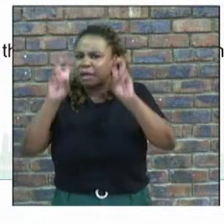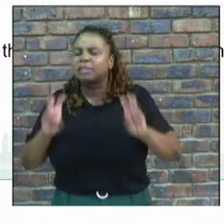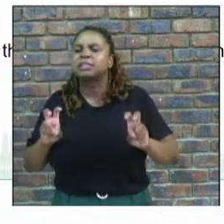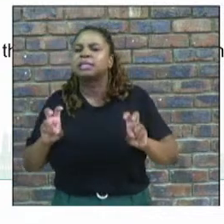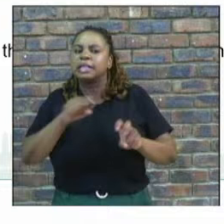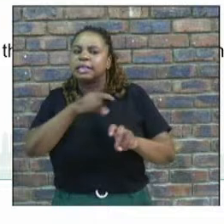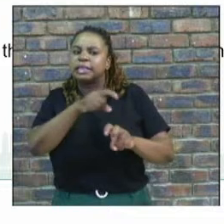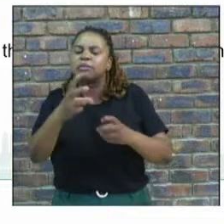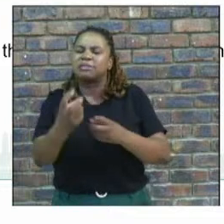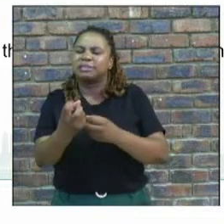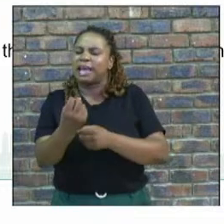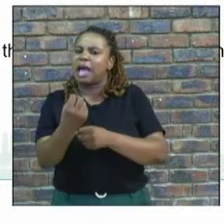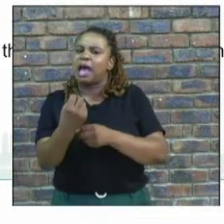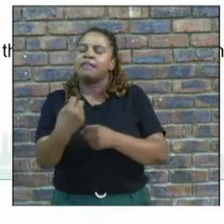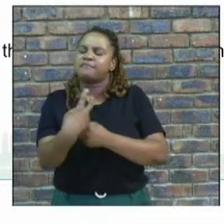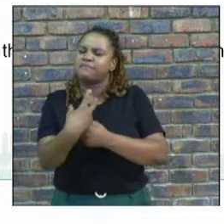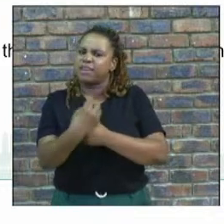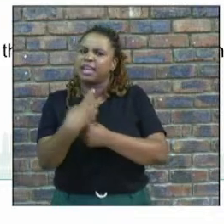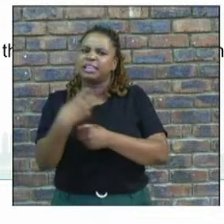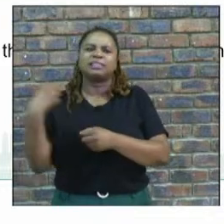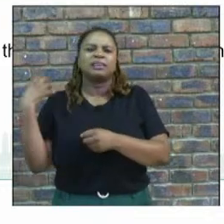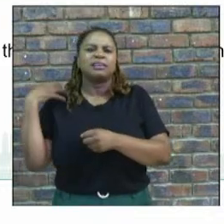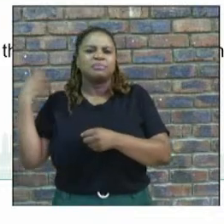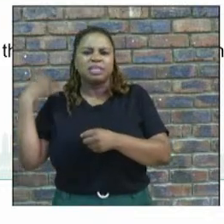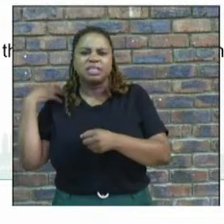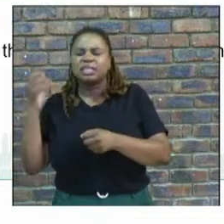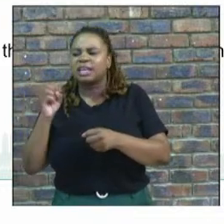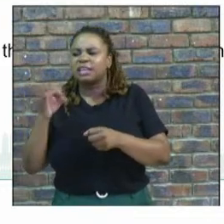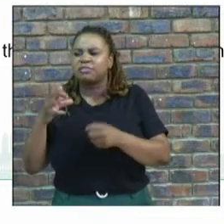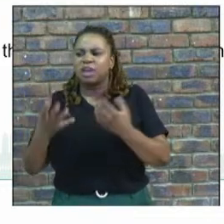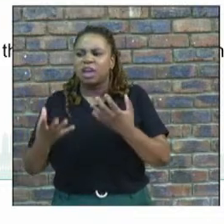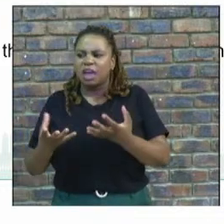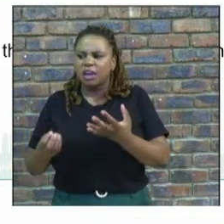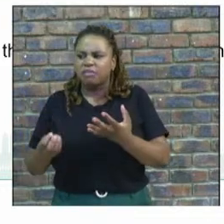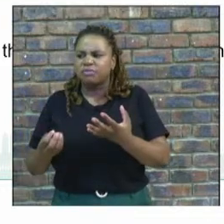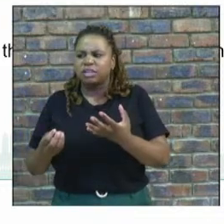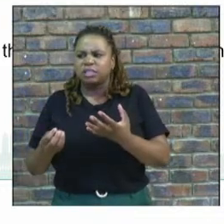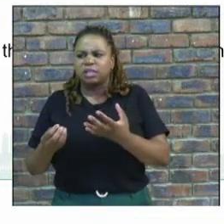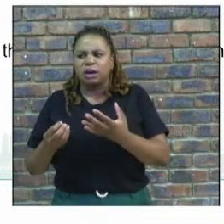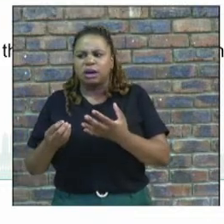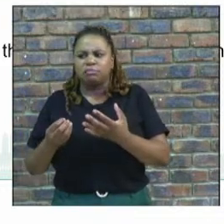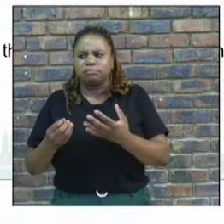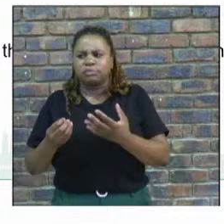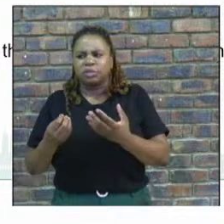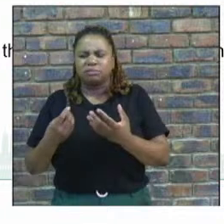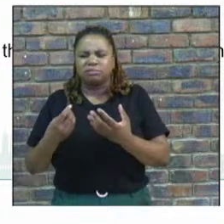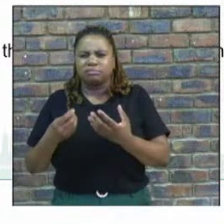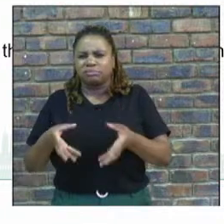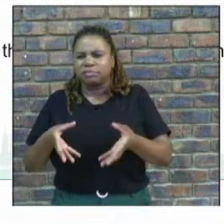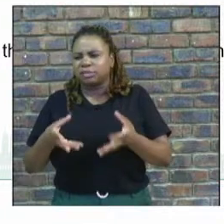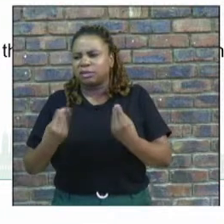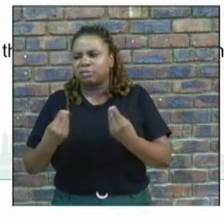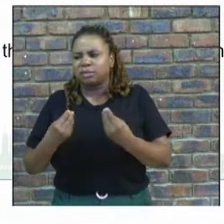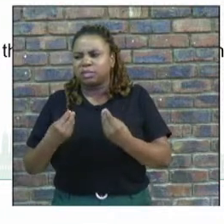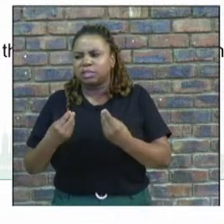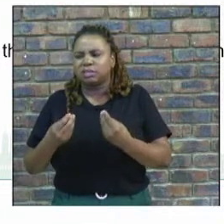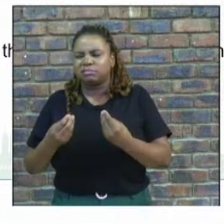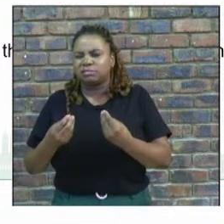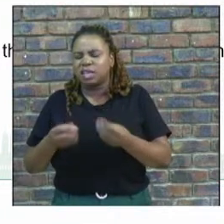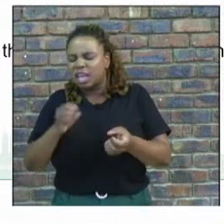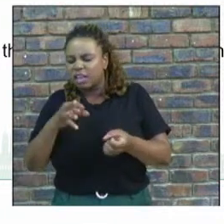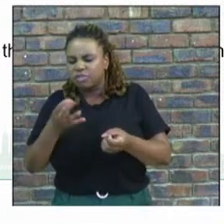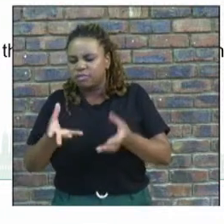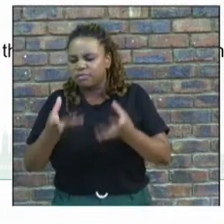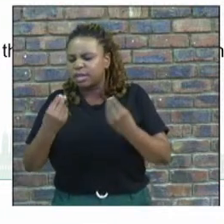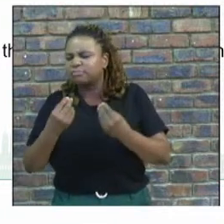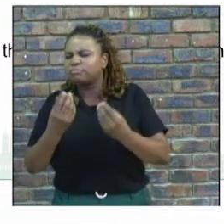the minister on any objections that have been received following consultation. As